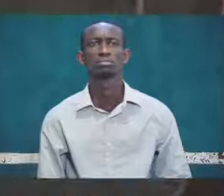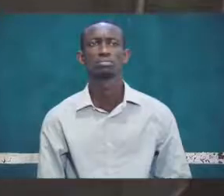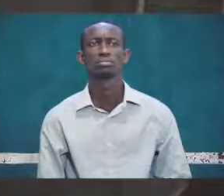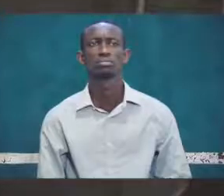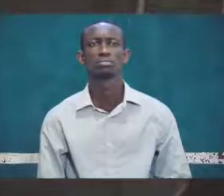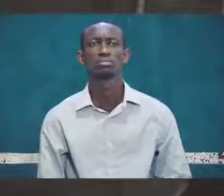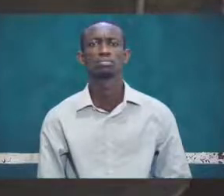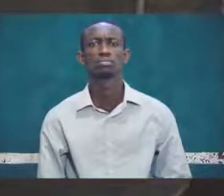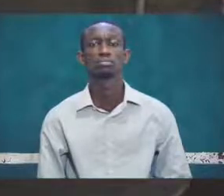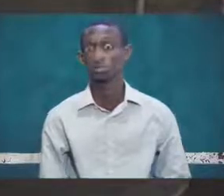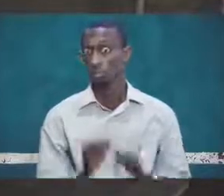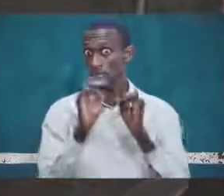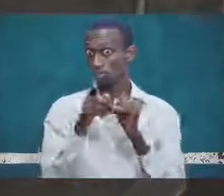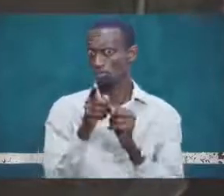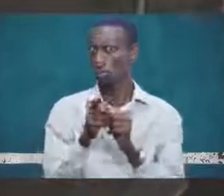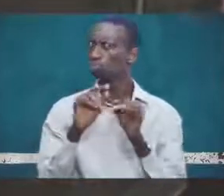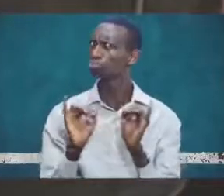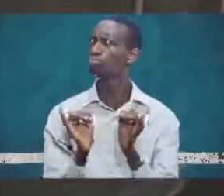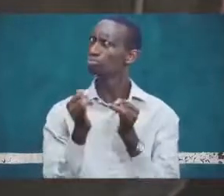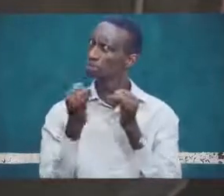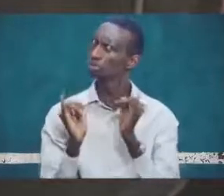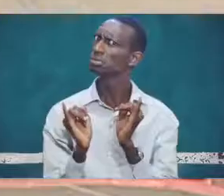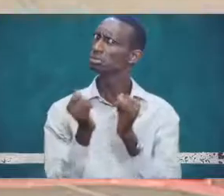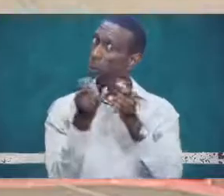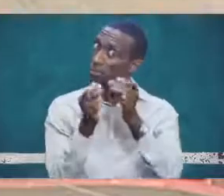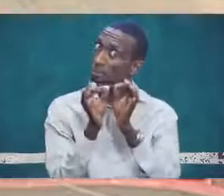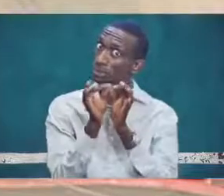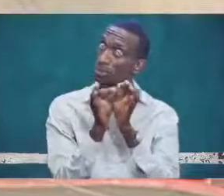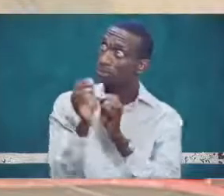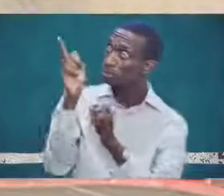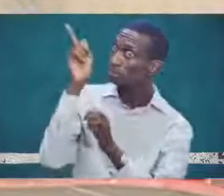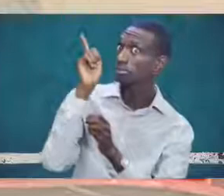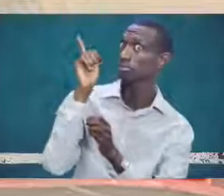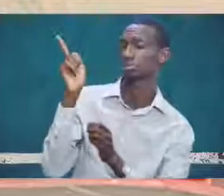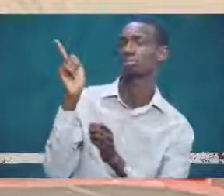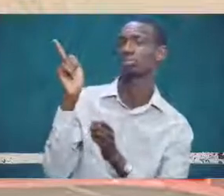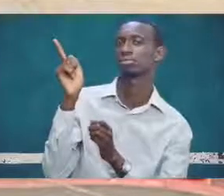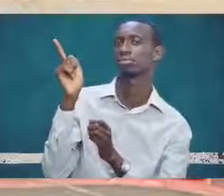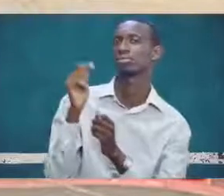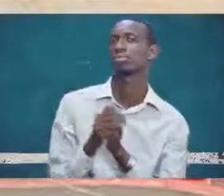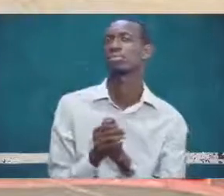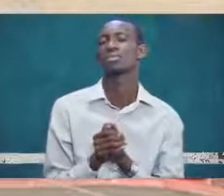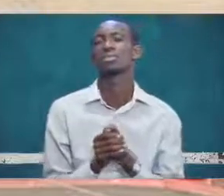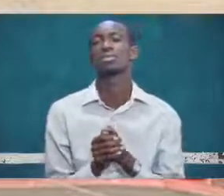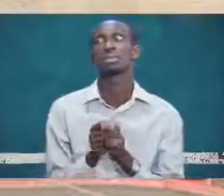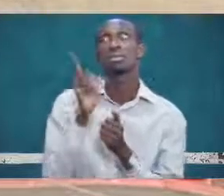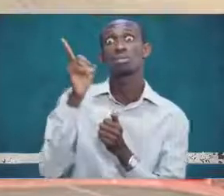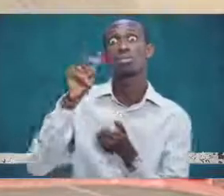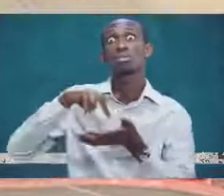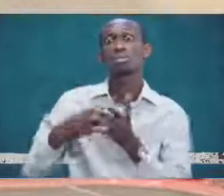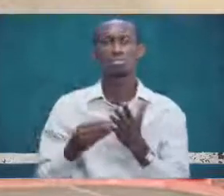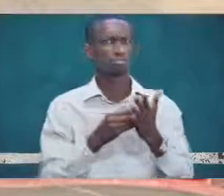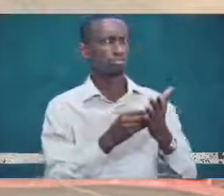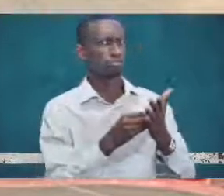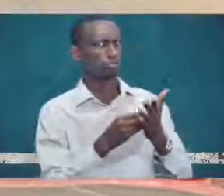When we try to define what is constant of proportionality, it's actually the value that